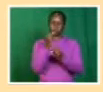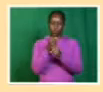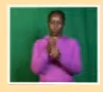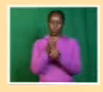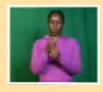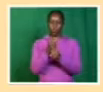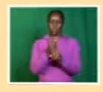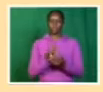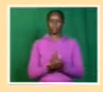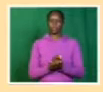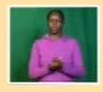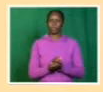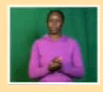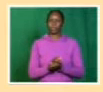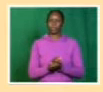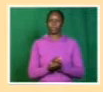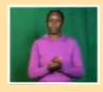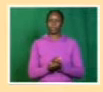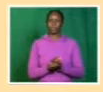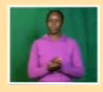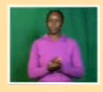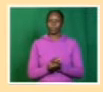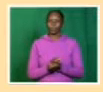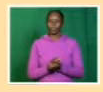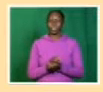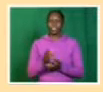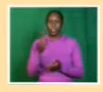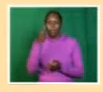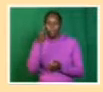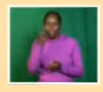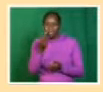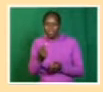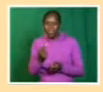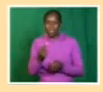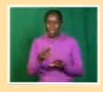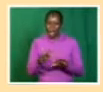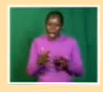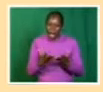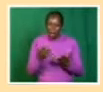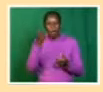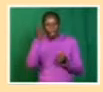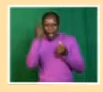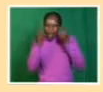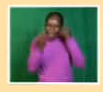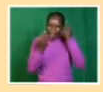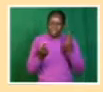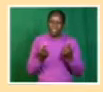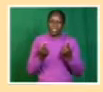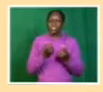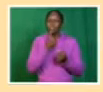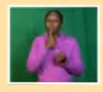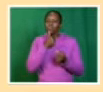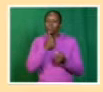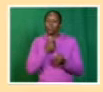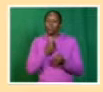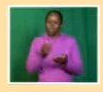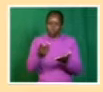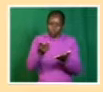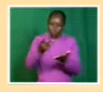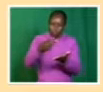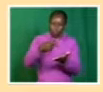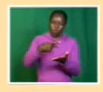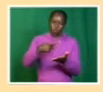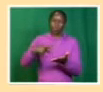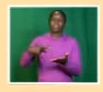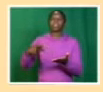works. Okay, so you see that we apply this idea of quadratic graphs even in